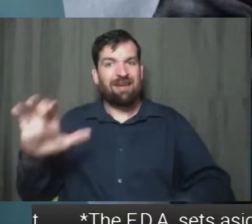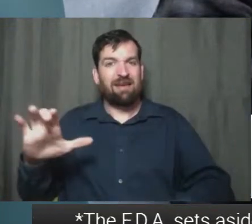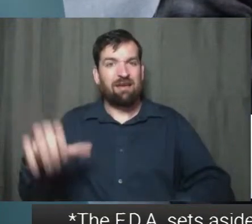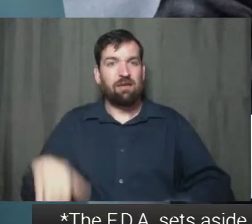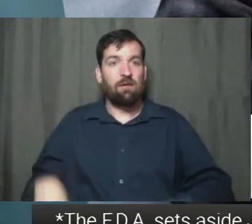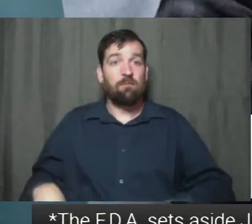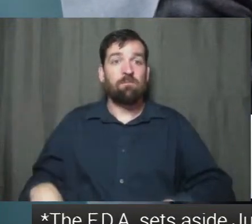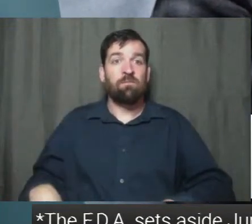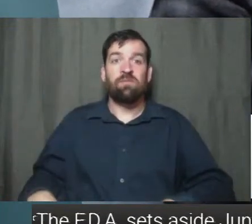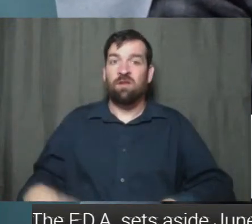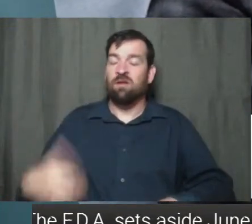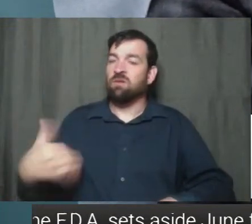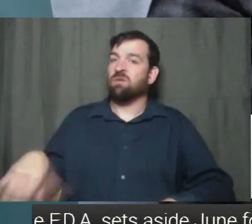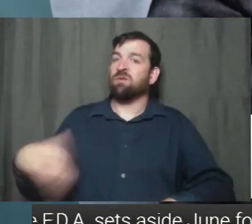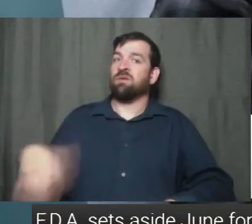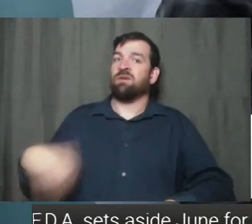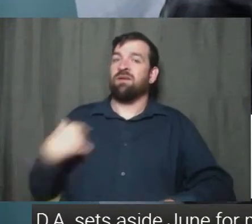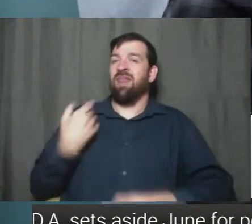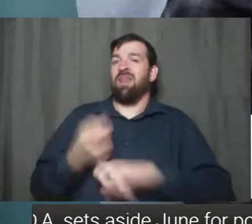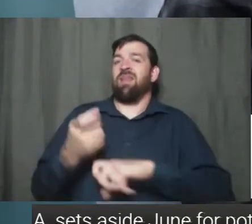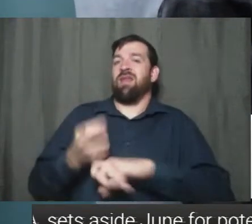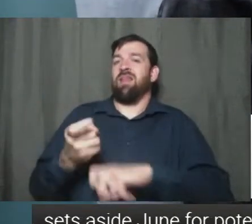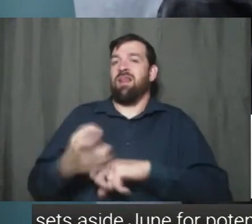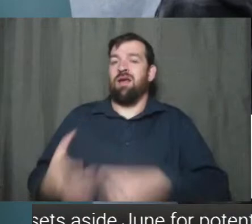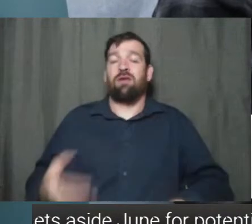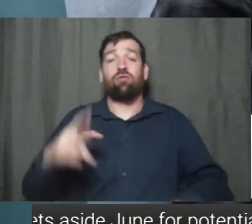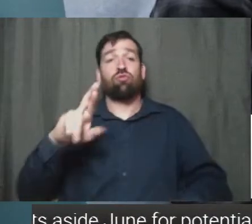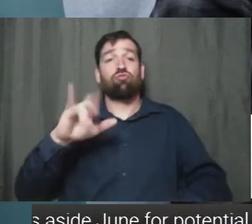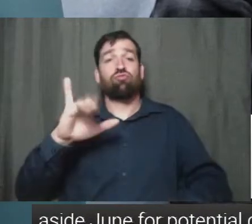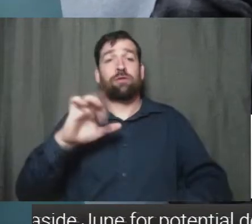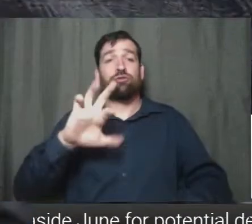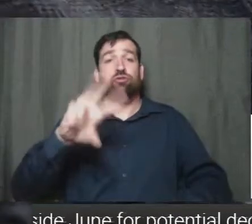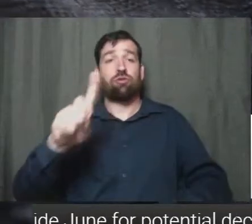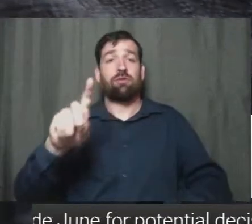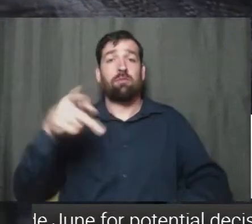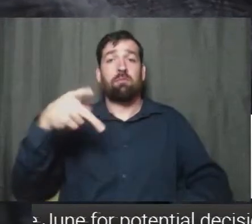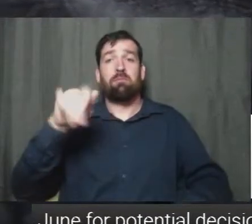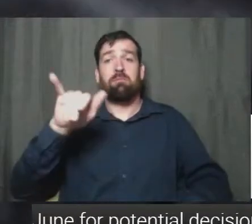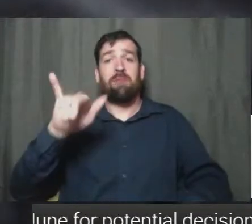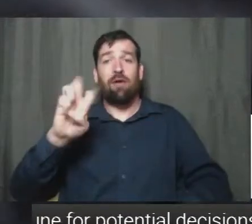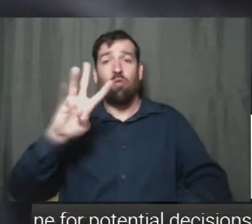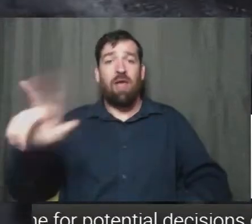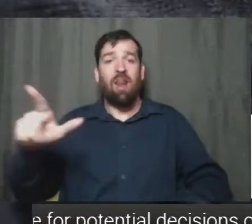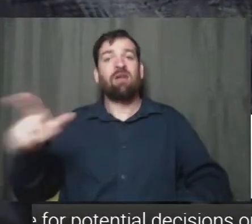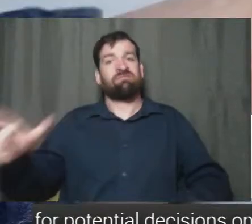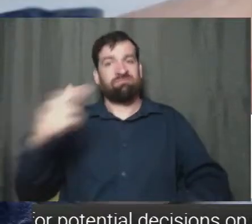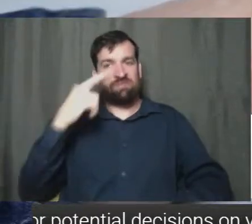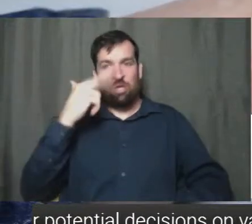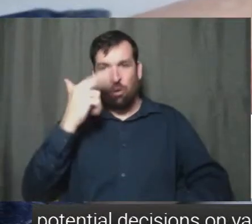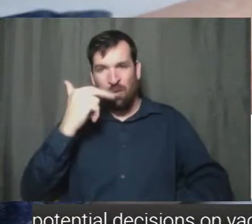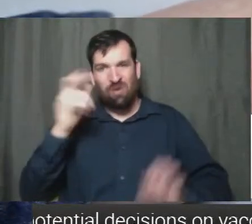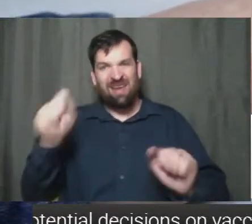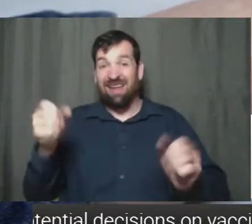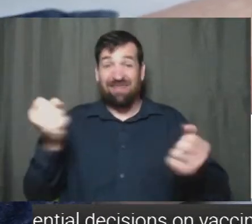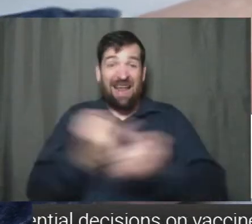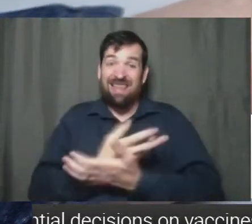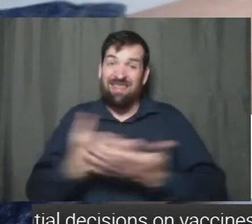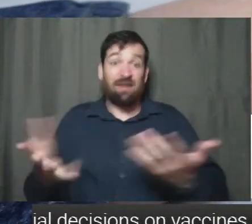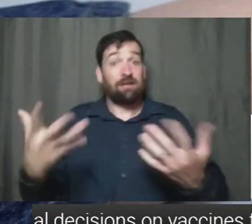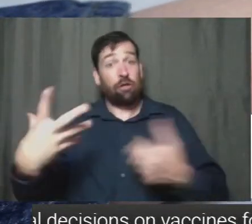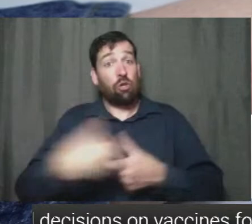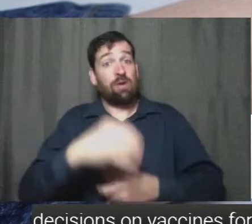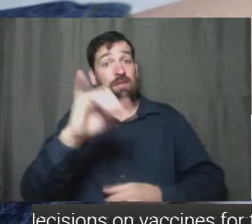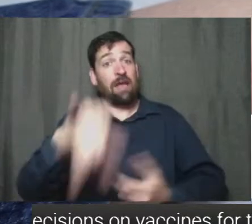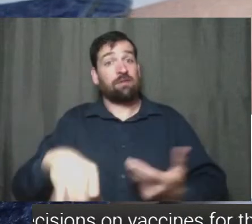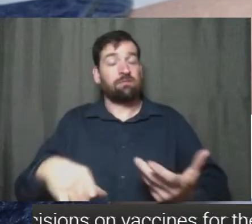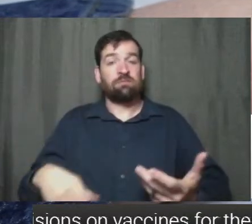much joker. Richard Pywell is the kind of guy who can keep a sense of humor about pretty much anything, even this. I don't have